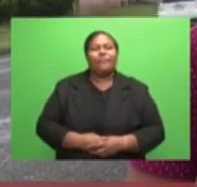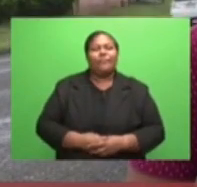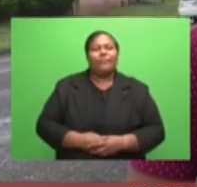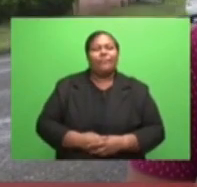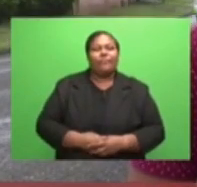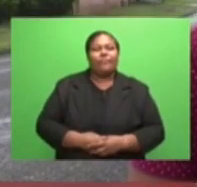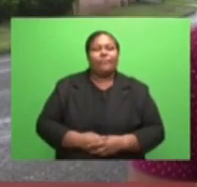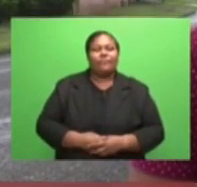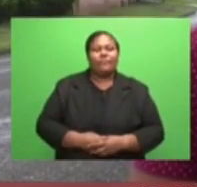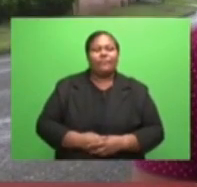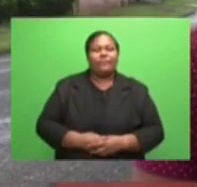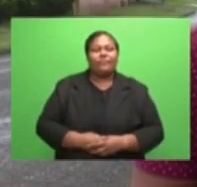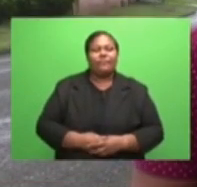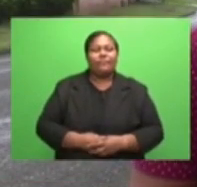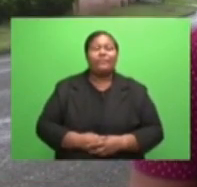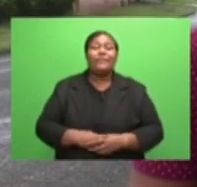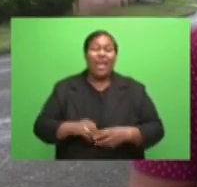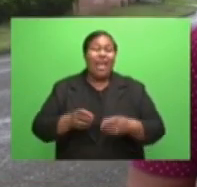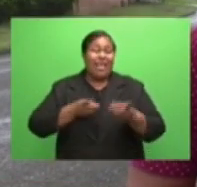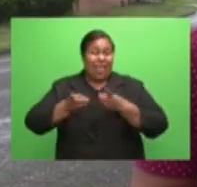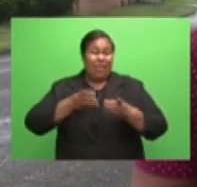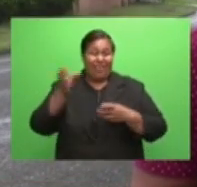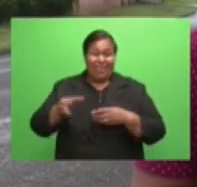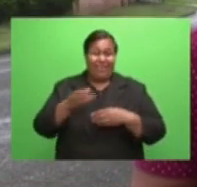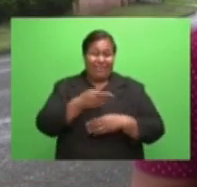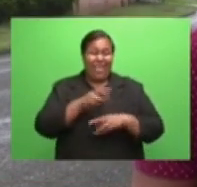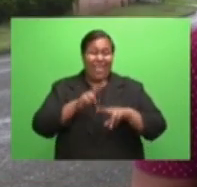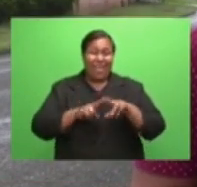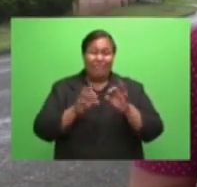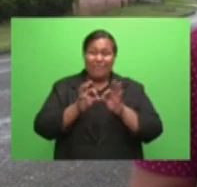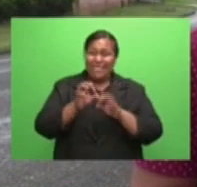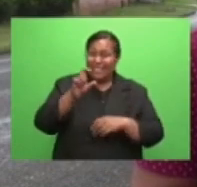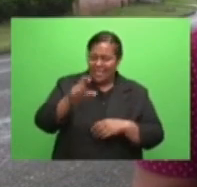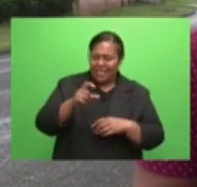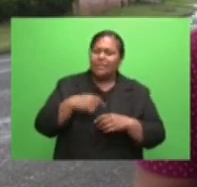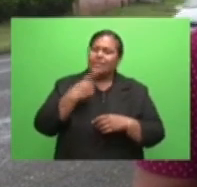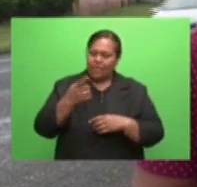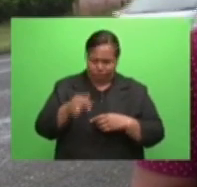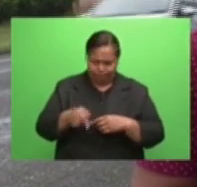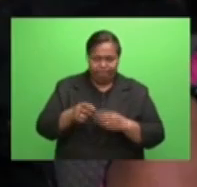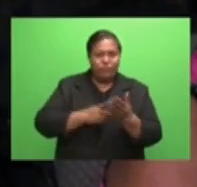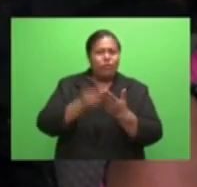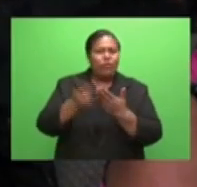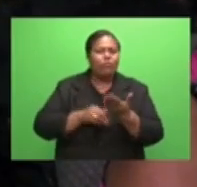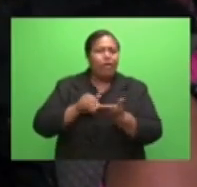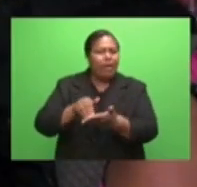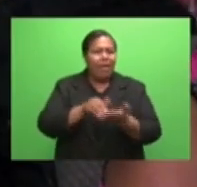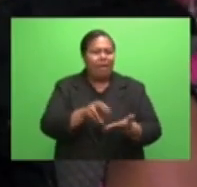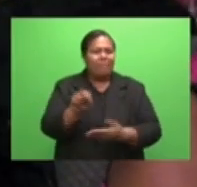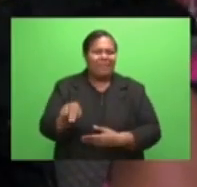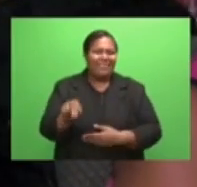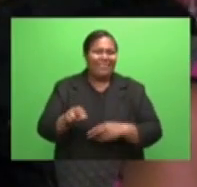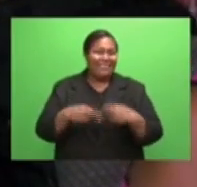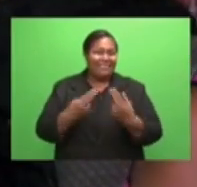Today FM program director Mario Fasala says this particular initiative will help those in need.